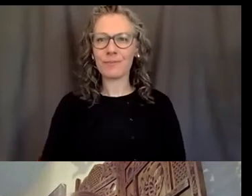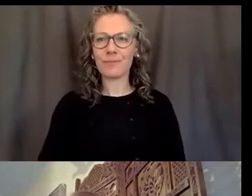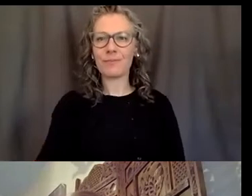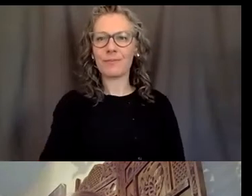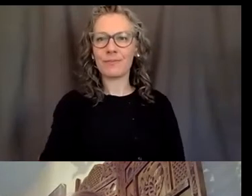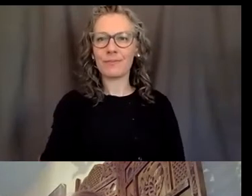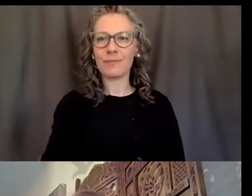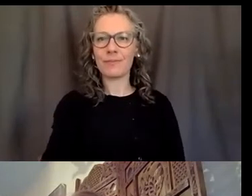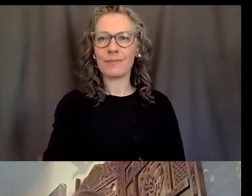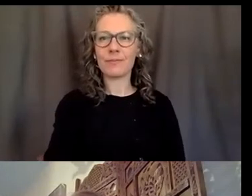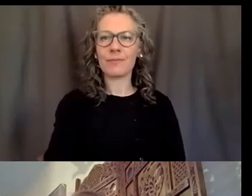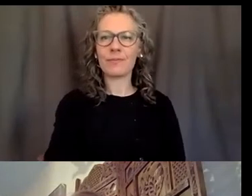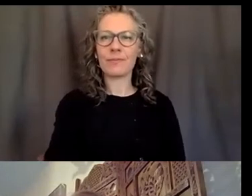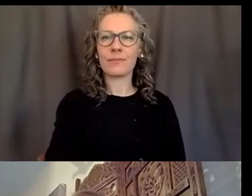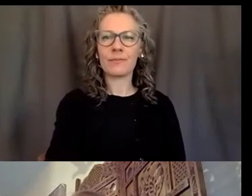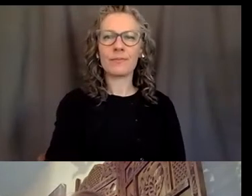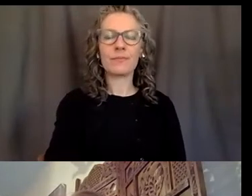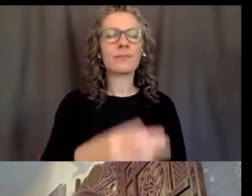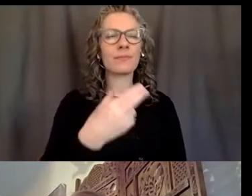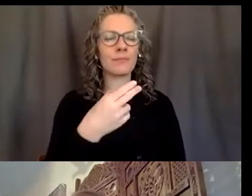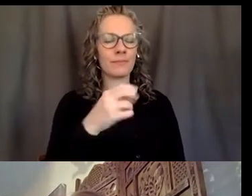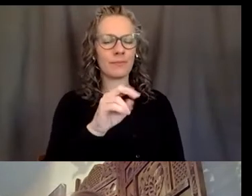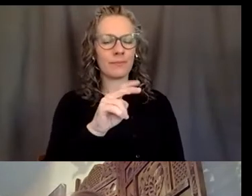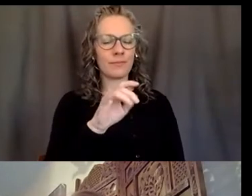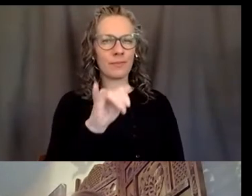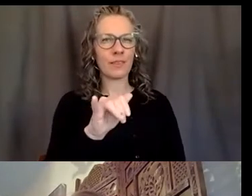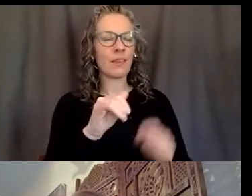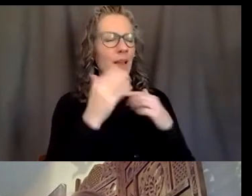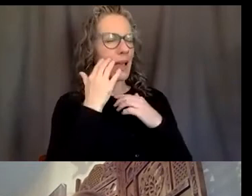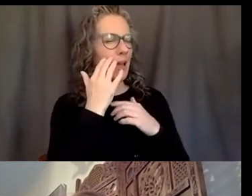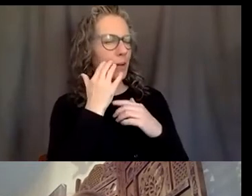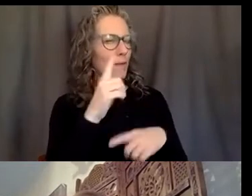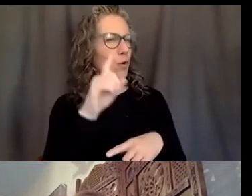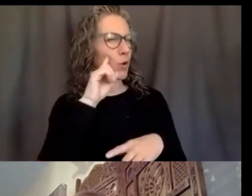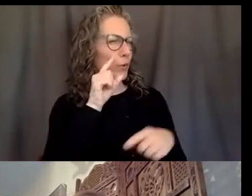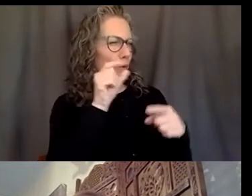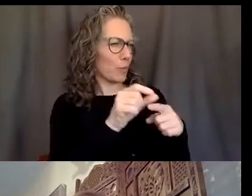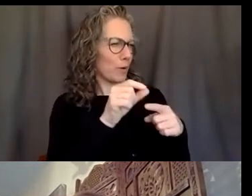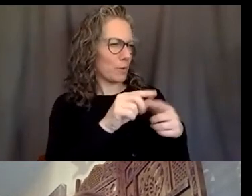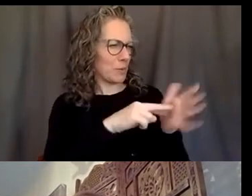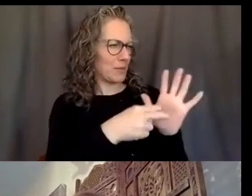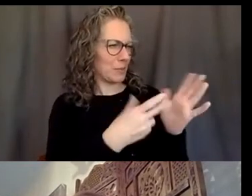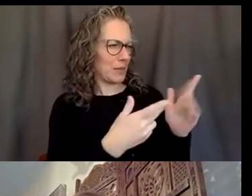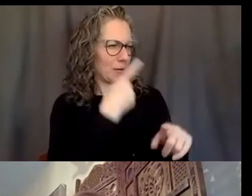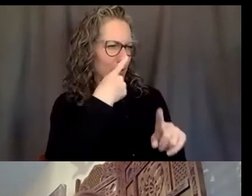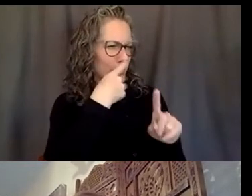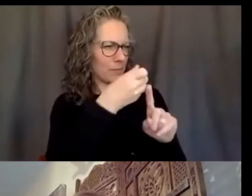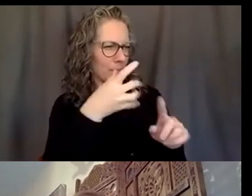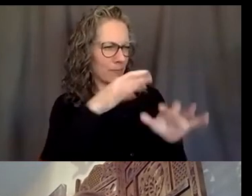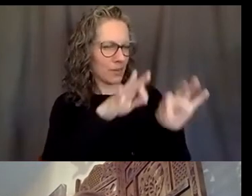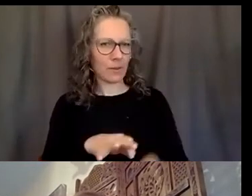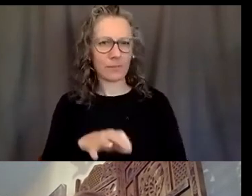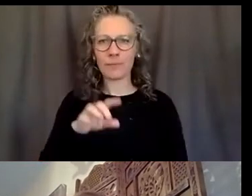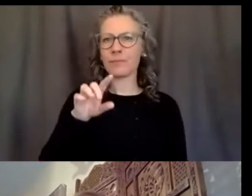I guess, and Henry, I know I've heard that word too, but I don't quite know what it means. Do you want to, what are you referring to? Zucker is